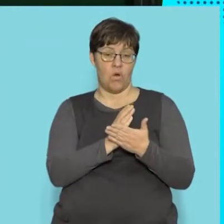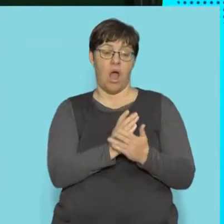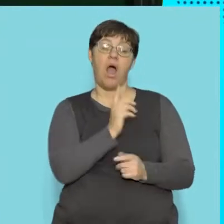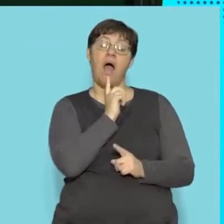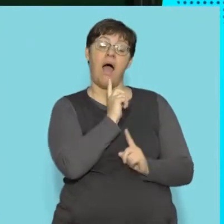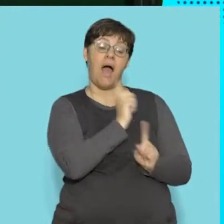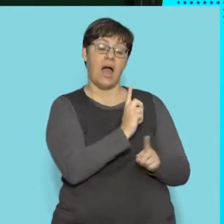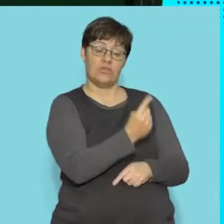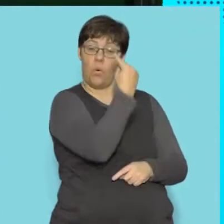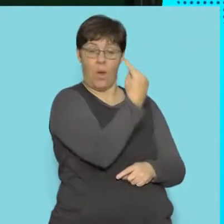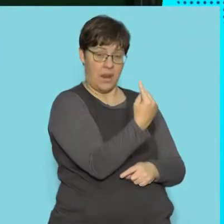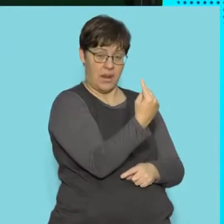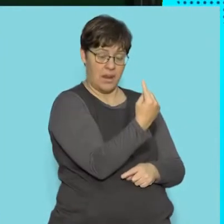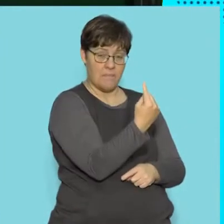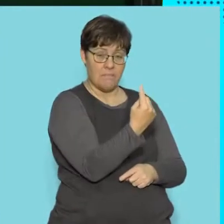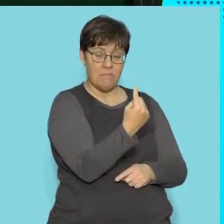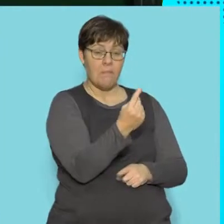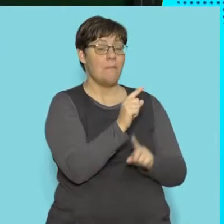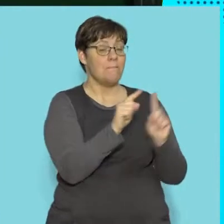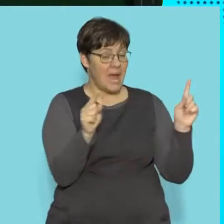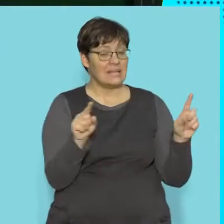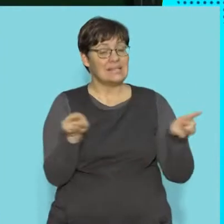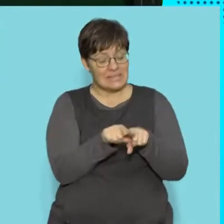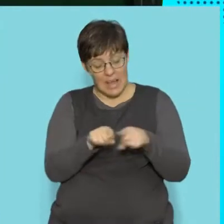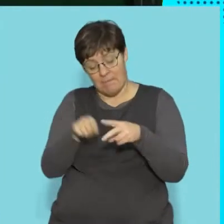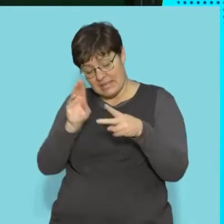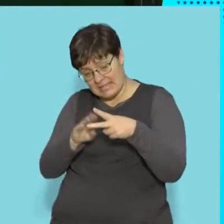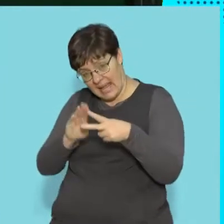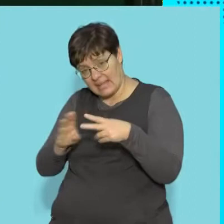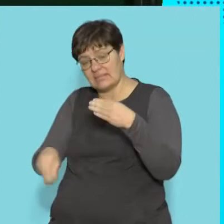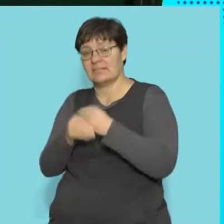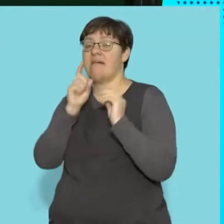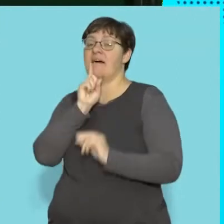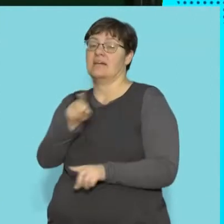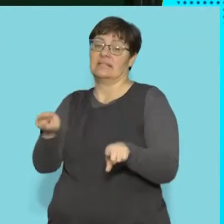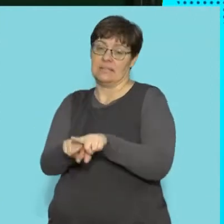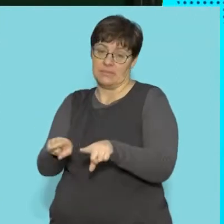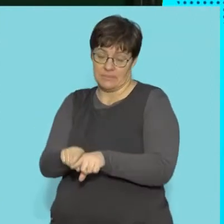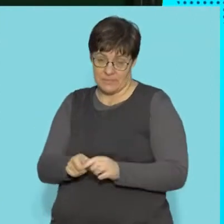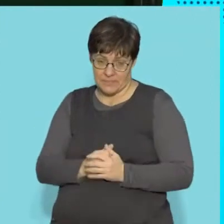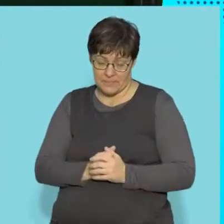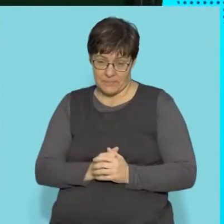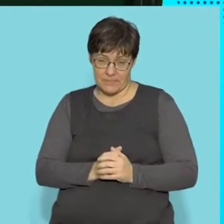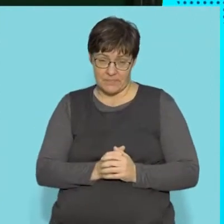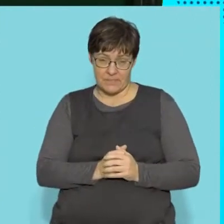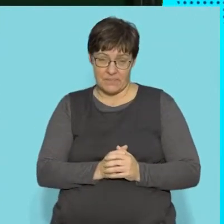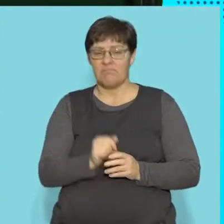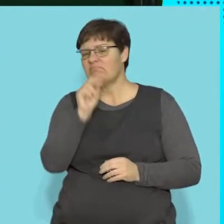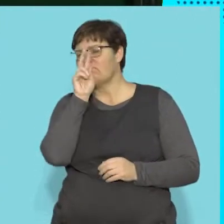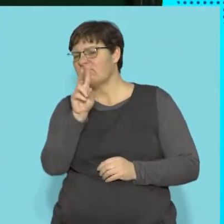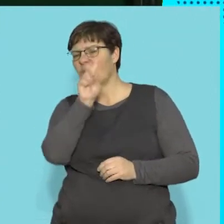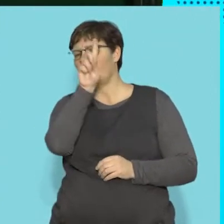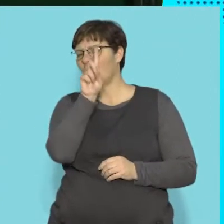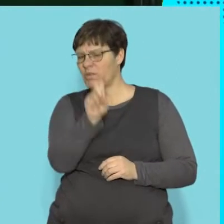only address the first part of the question, that we also answer the second part of the question. Let's look